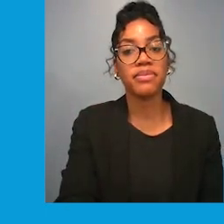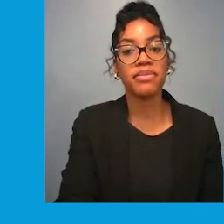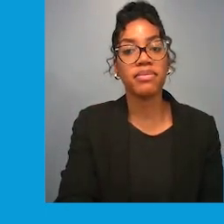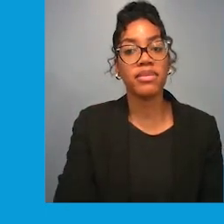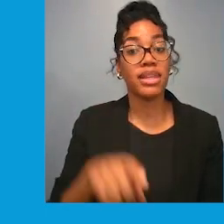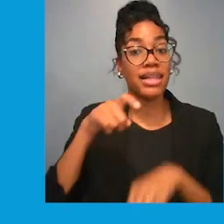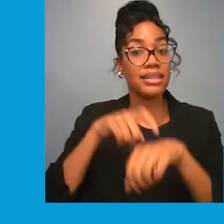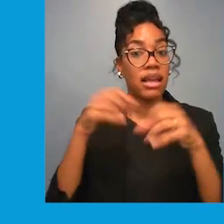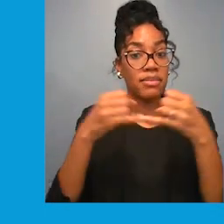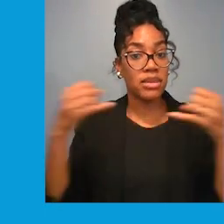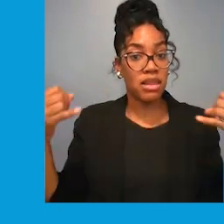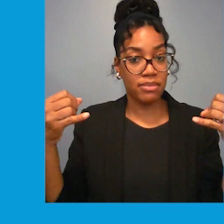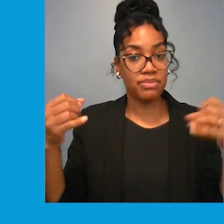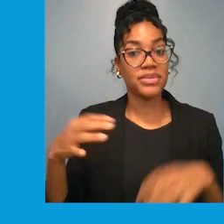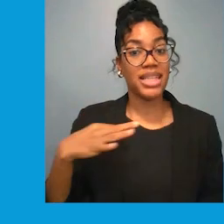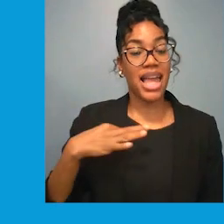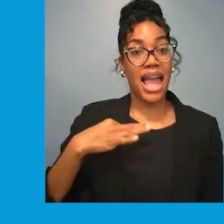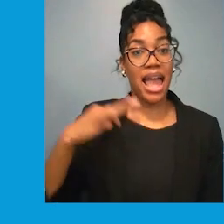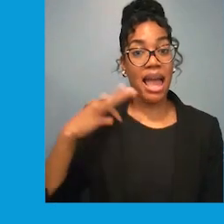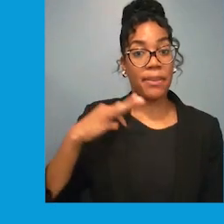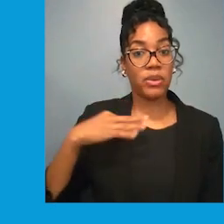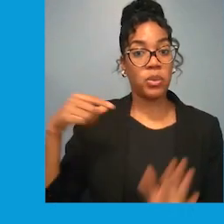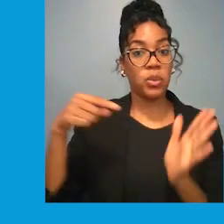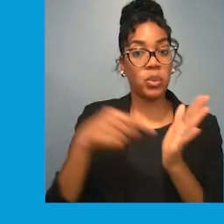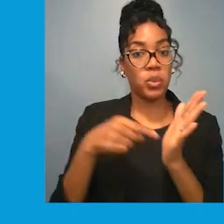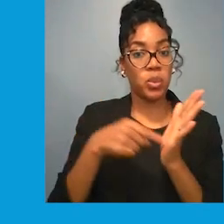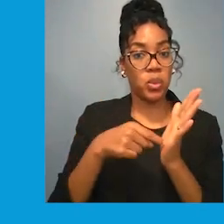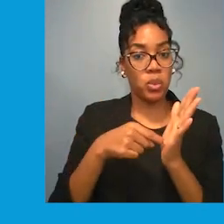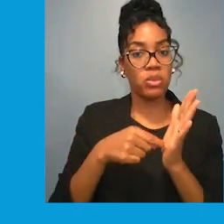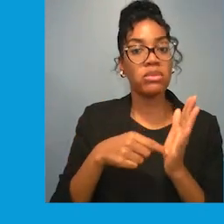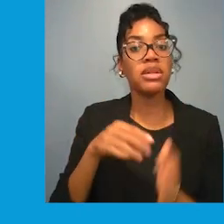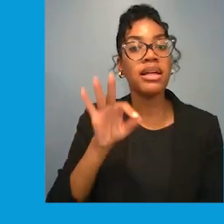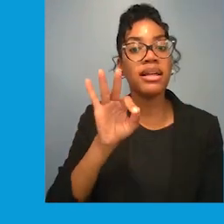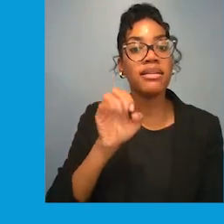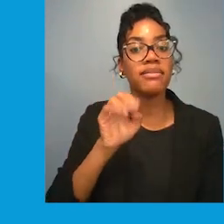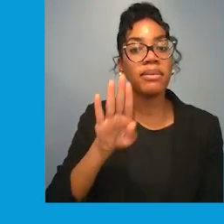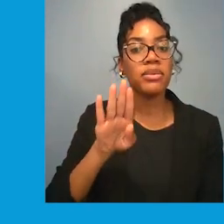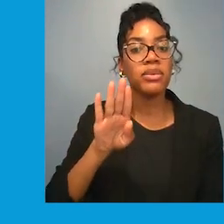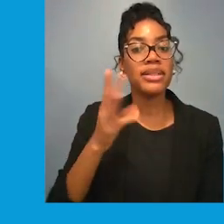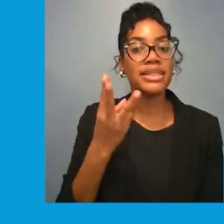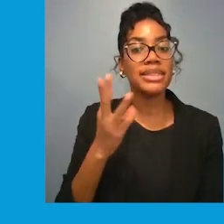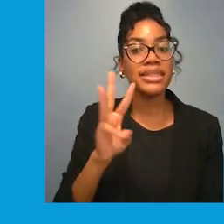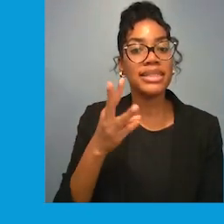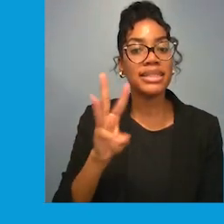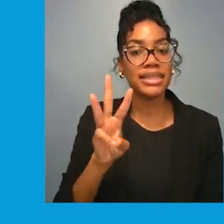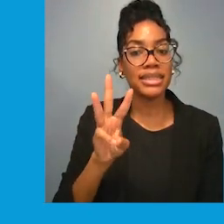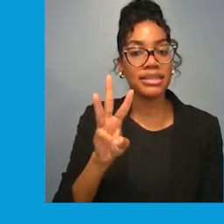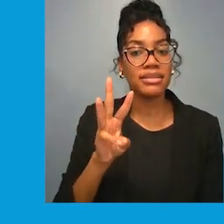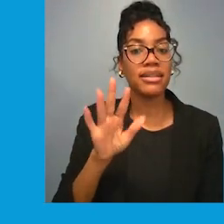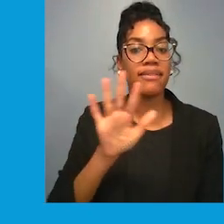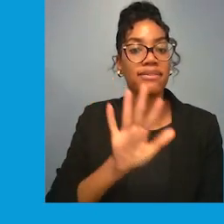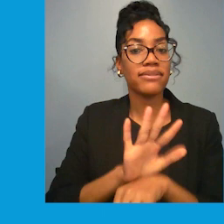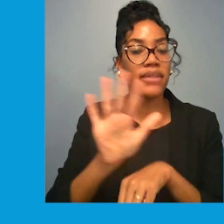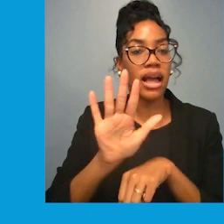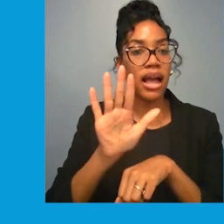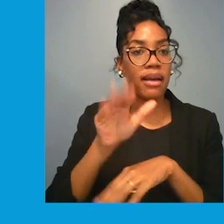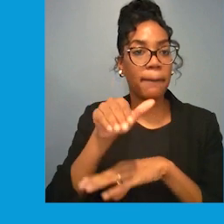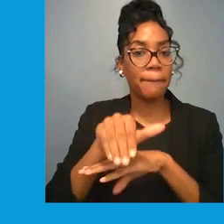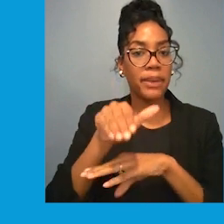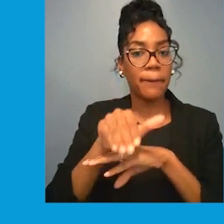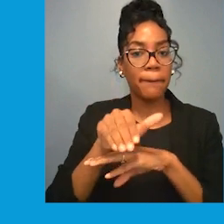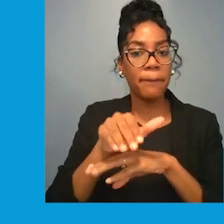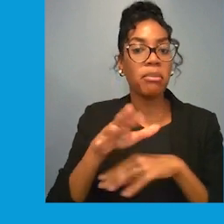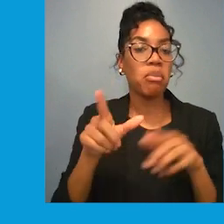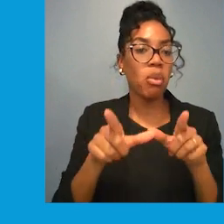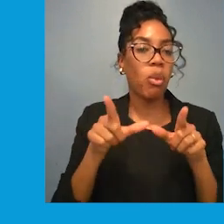state program by February 16th by 5 p.m. local time. State Sea Grant program review packages and check